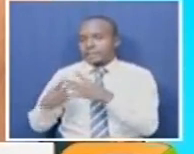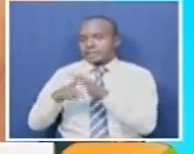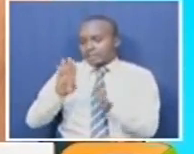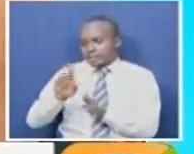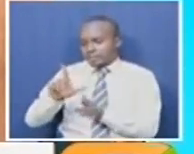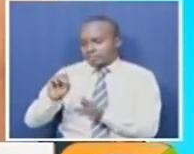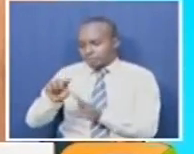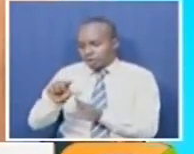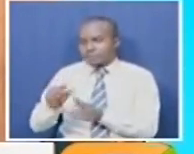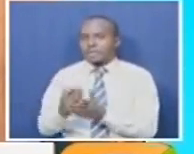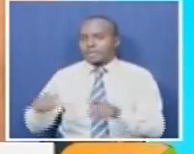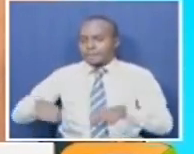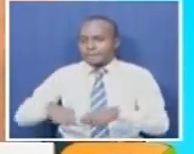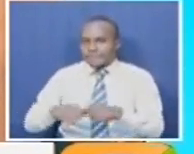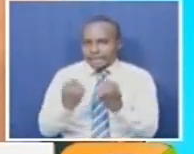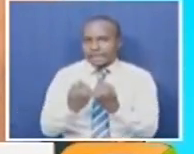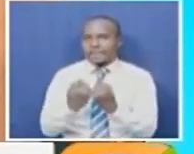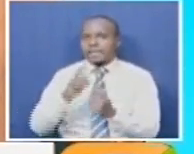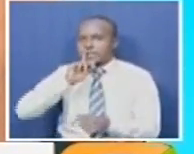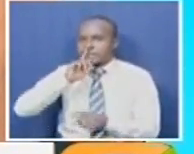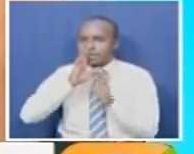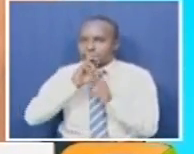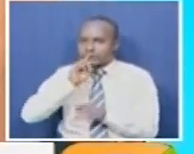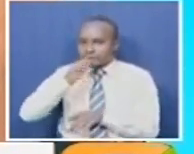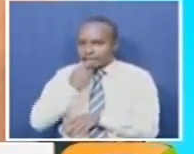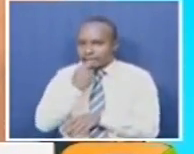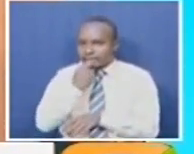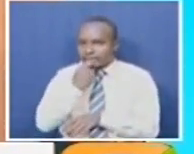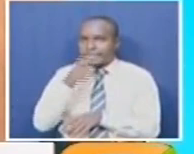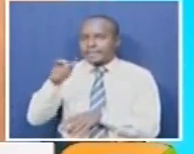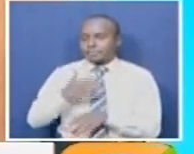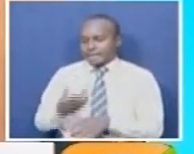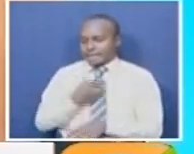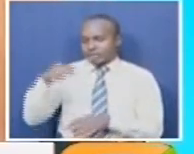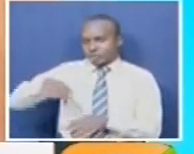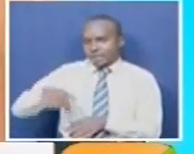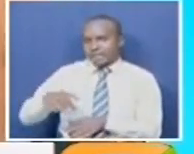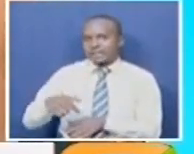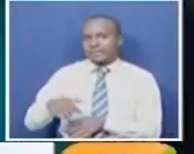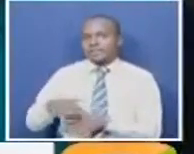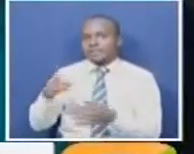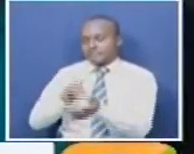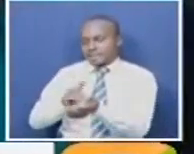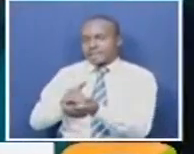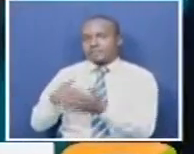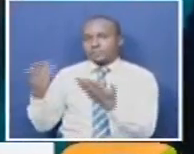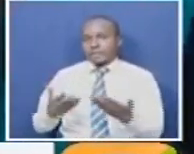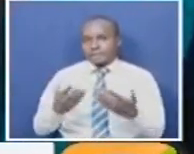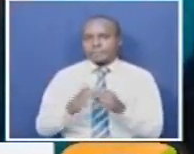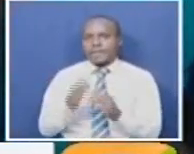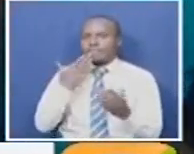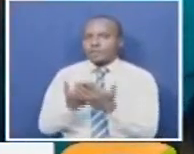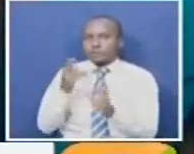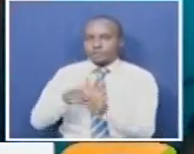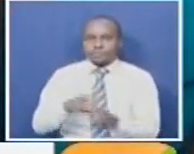Vunja Kimya, which means Let's Break the Silence. She's my guest in studio this evening, Dr. Kizzie Shako. Thank you for joining